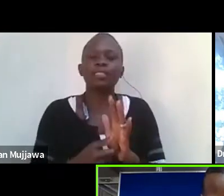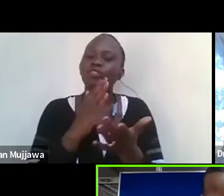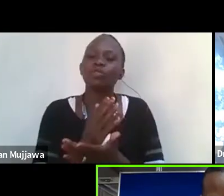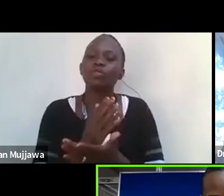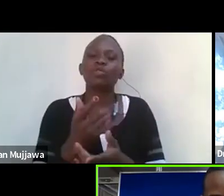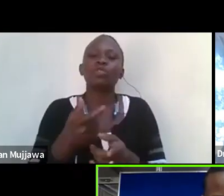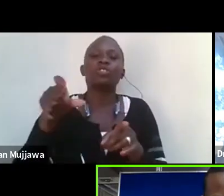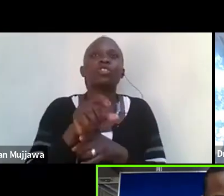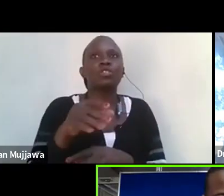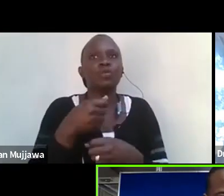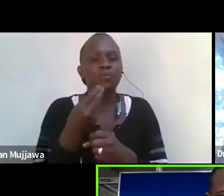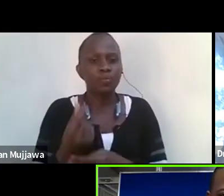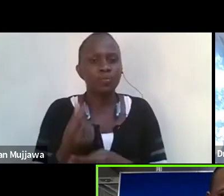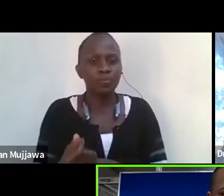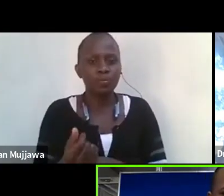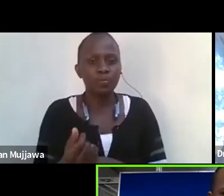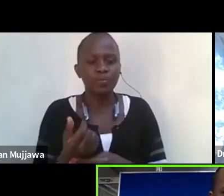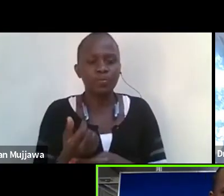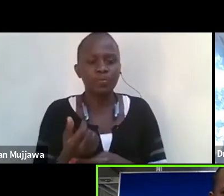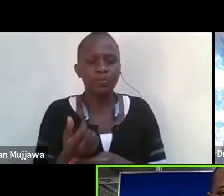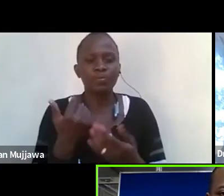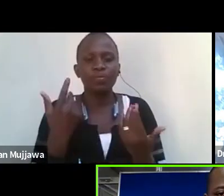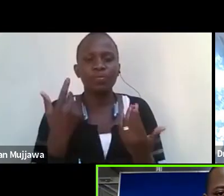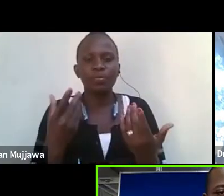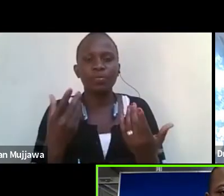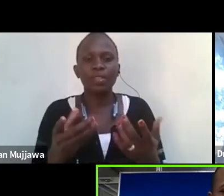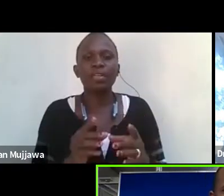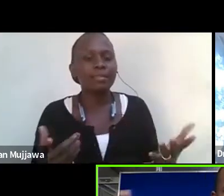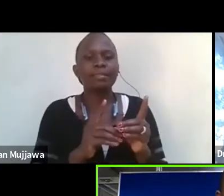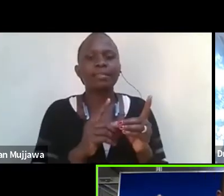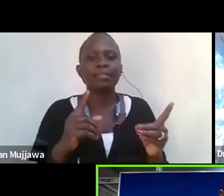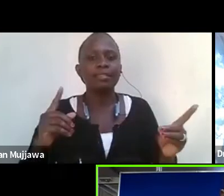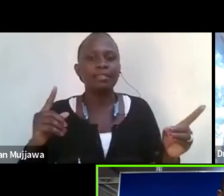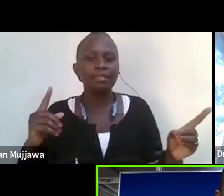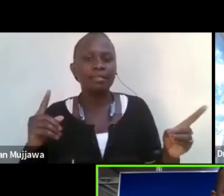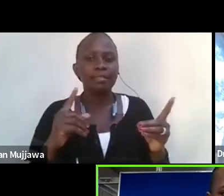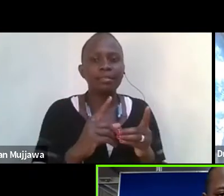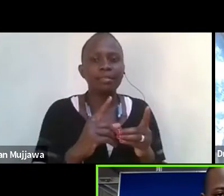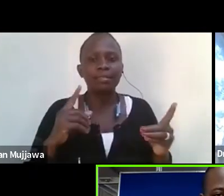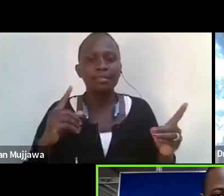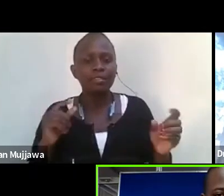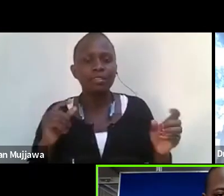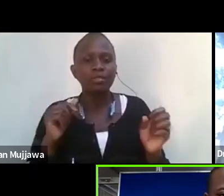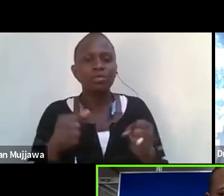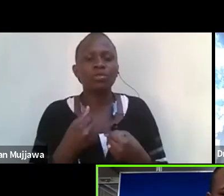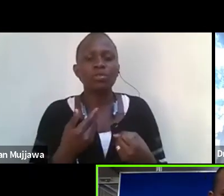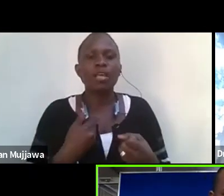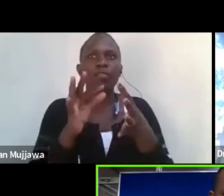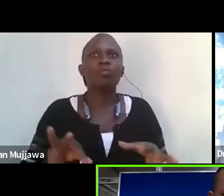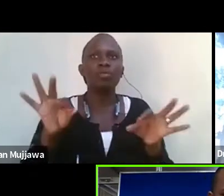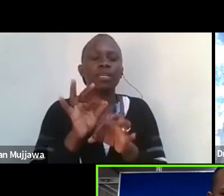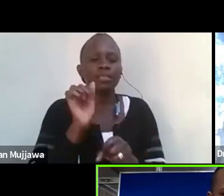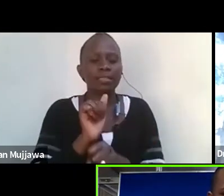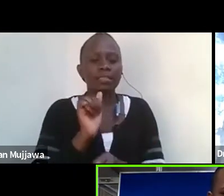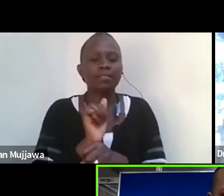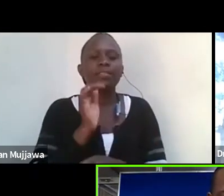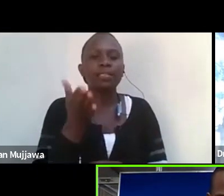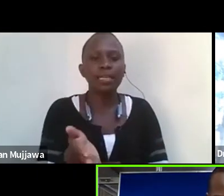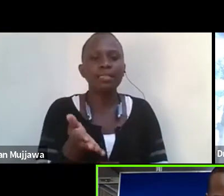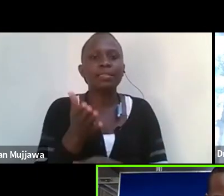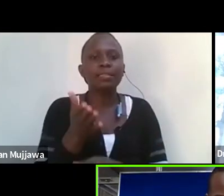costs. The distances, yes, we could not be able to have all our key staff on site, even with some access